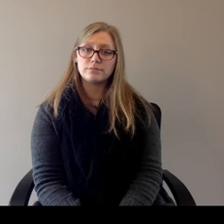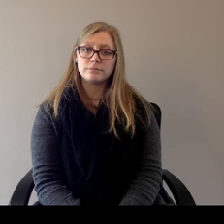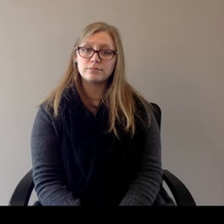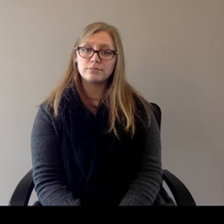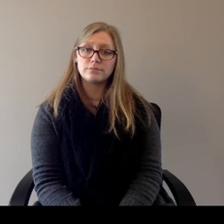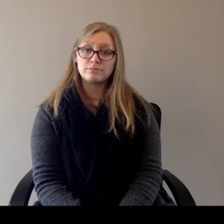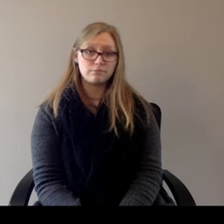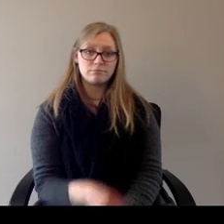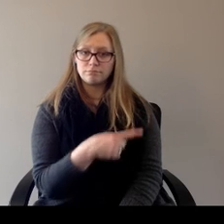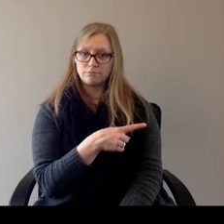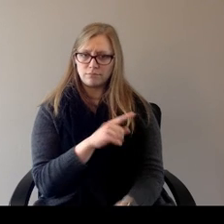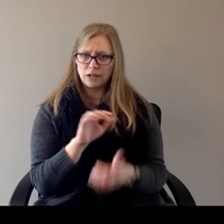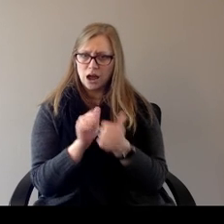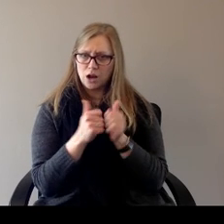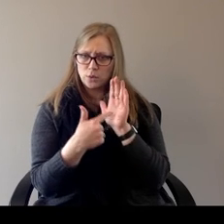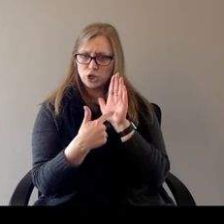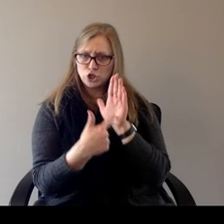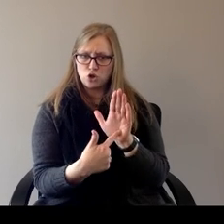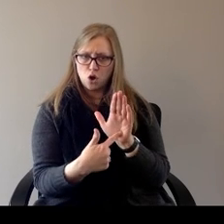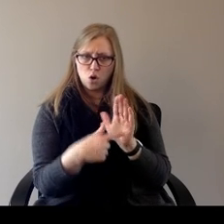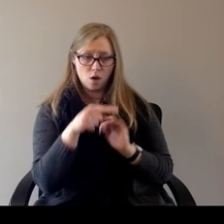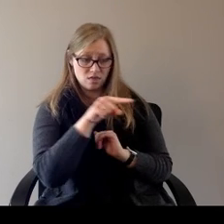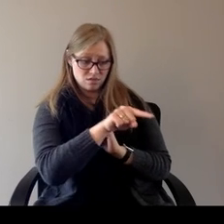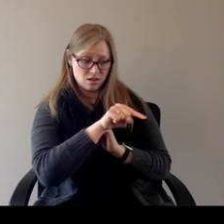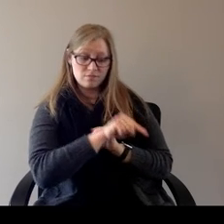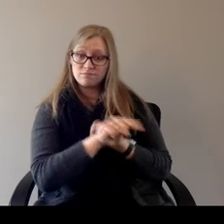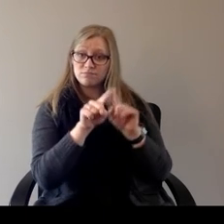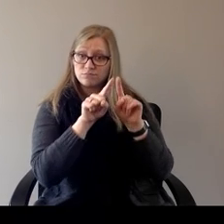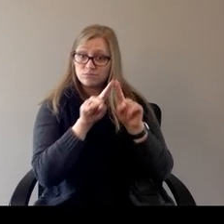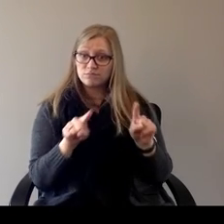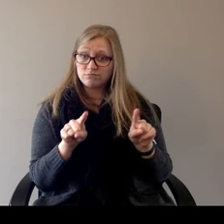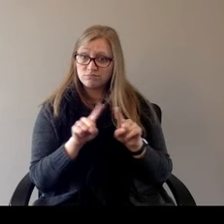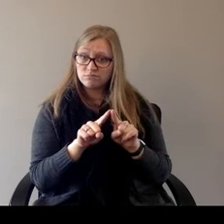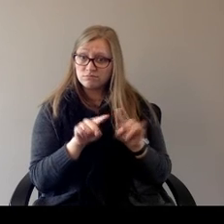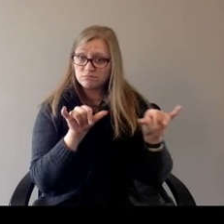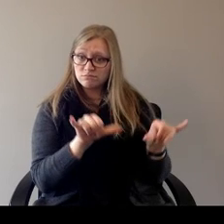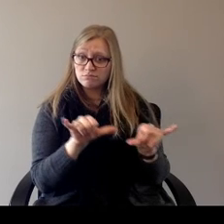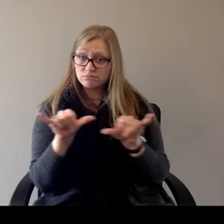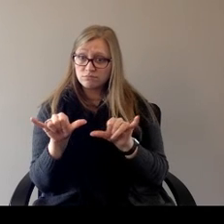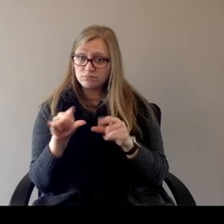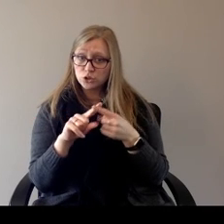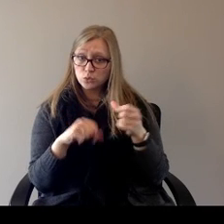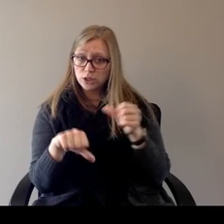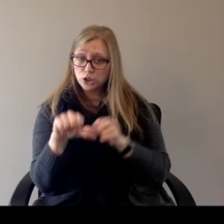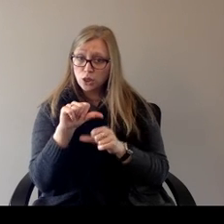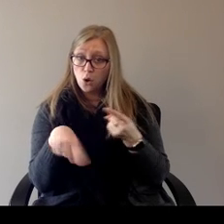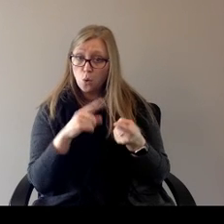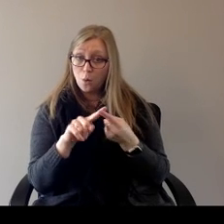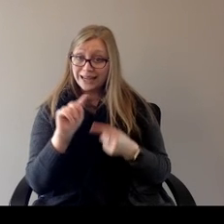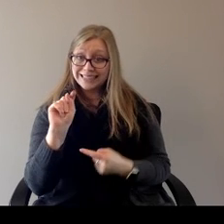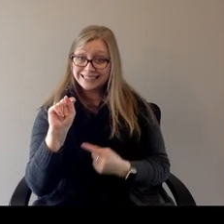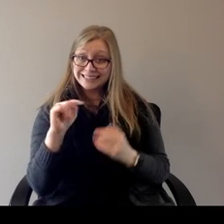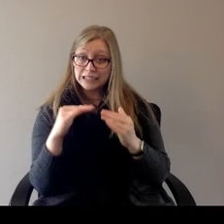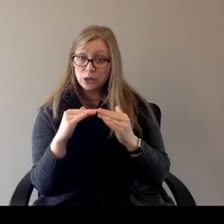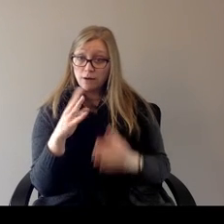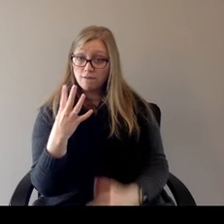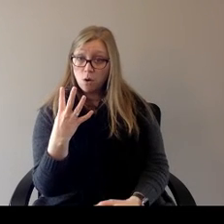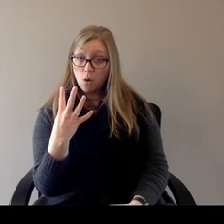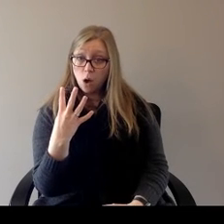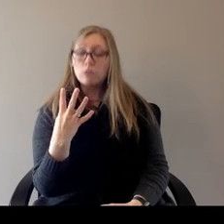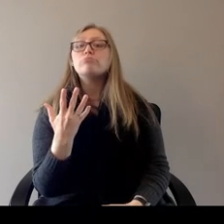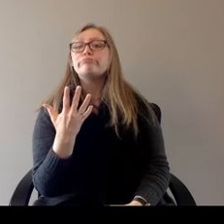So how do we show that these are these triangles are congruent when t equals 4? Well, we're going to put in